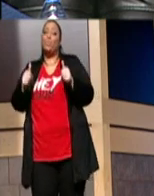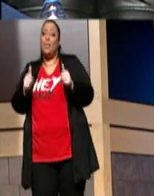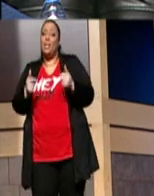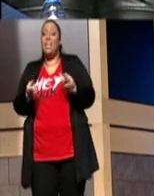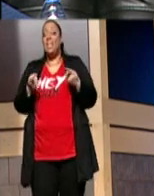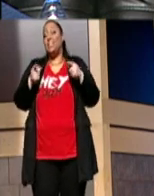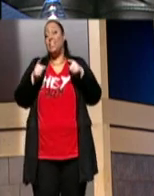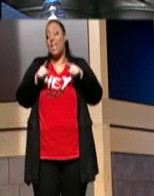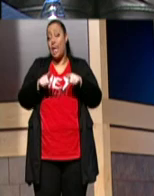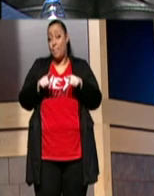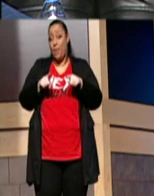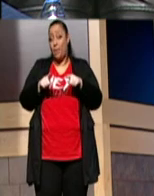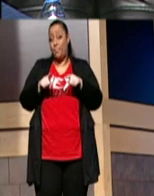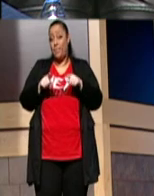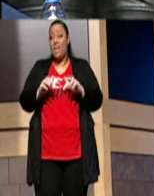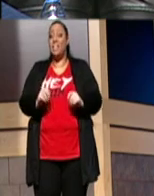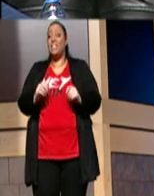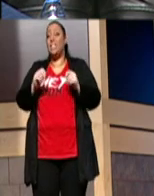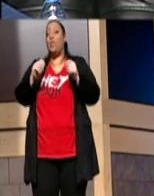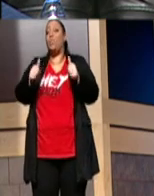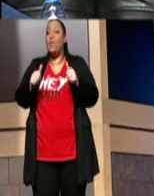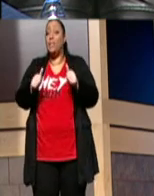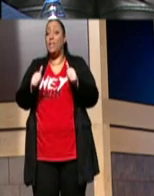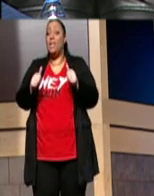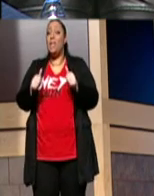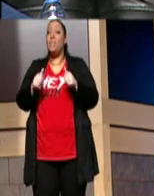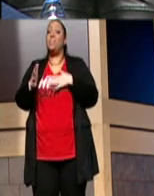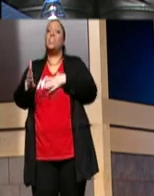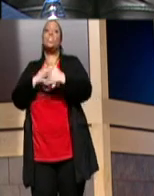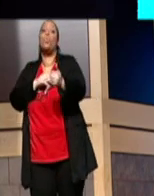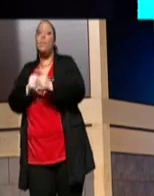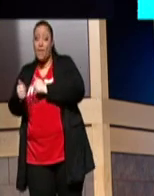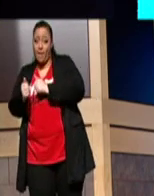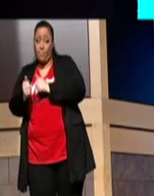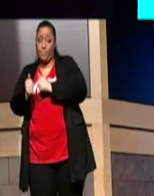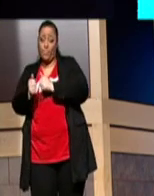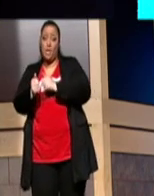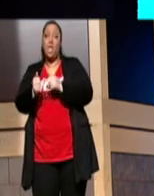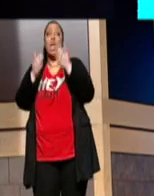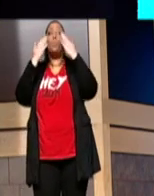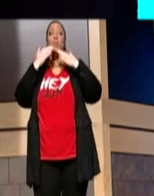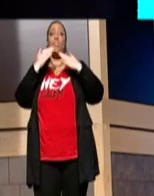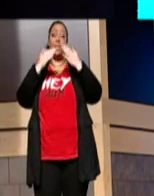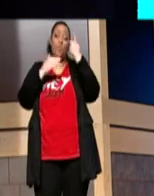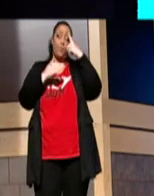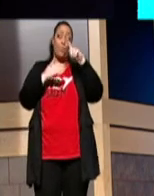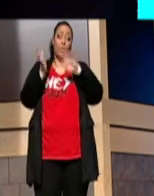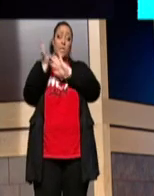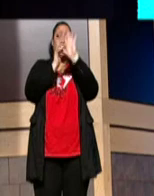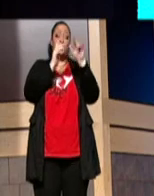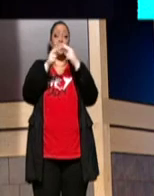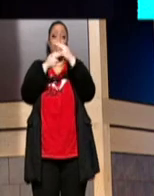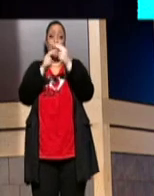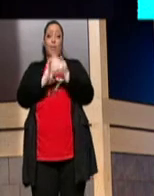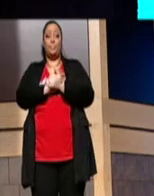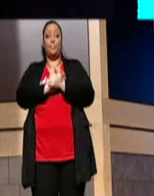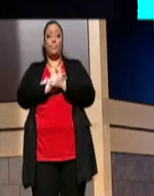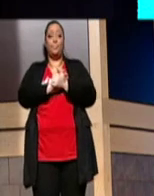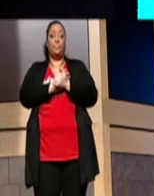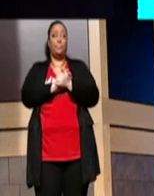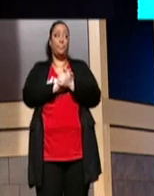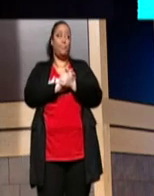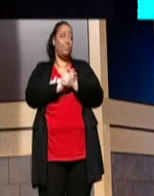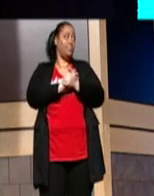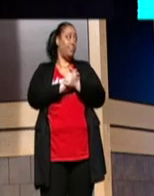thing came up, that's as quickly as it's going down. That's right. Now we thank you for it in Jesus' name. Can we stand?